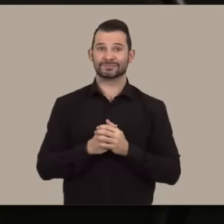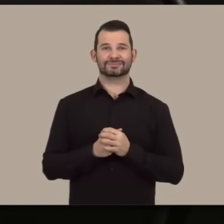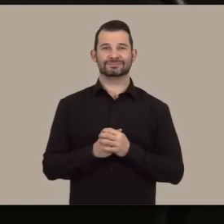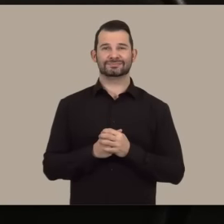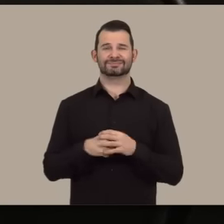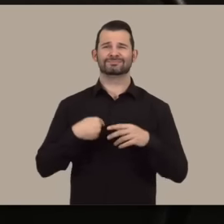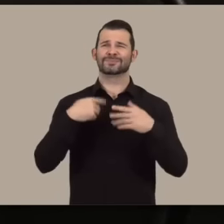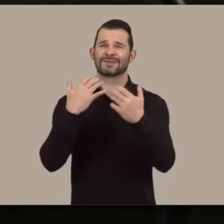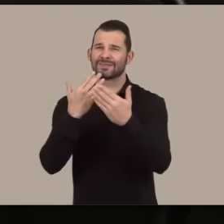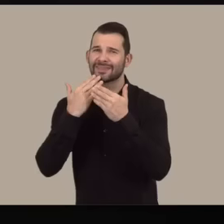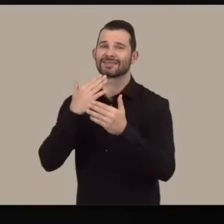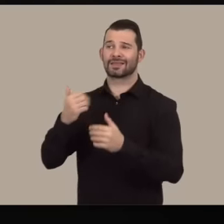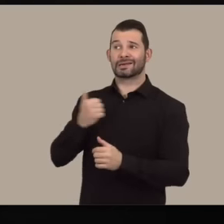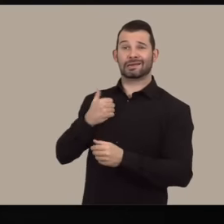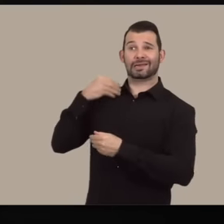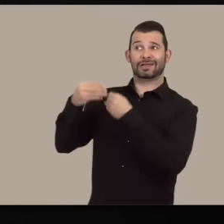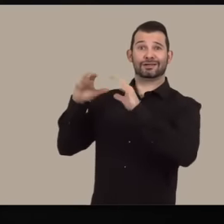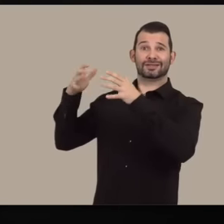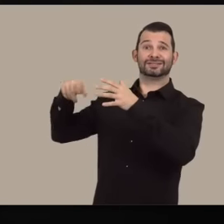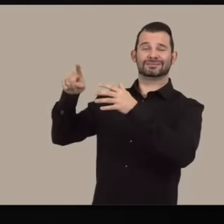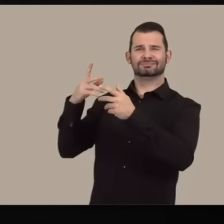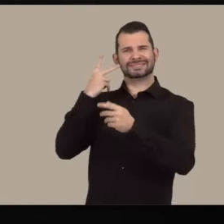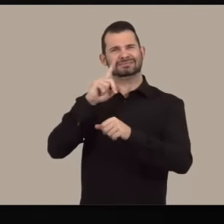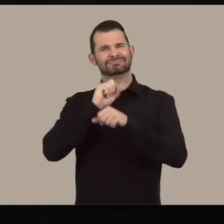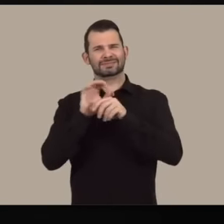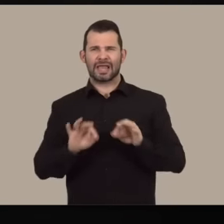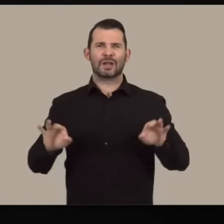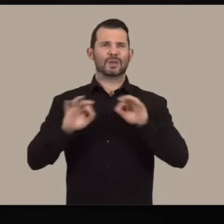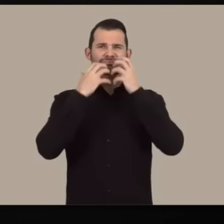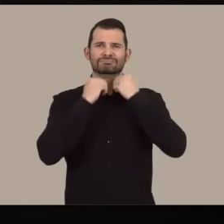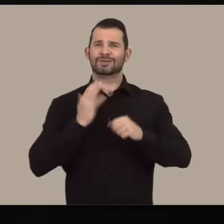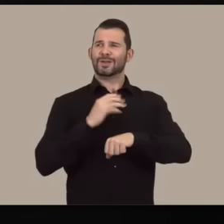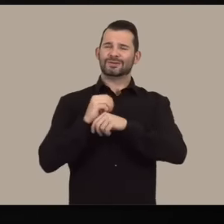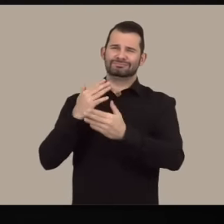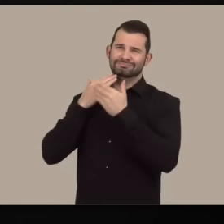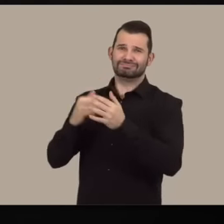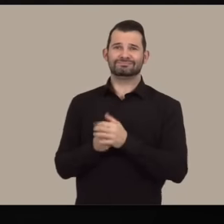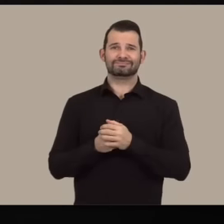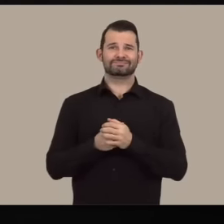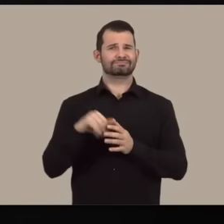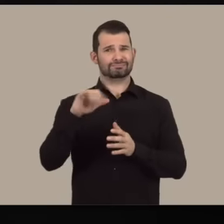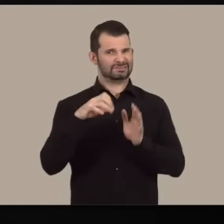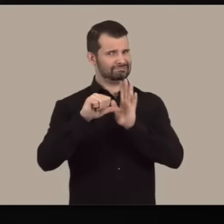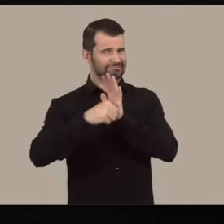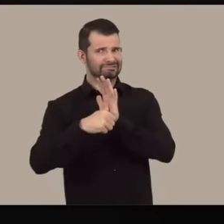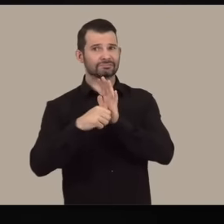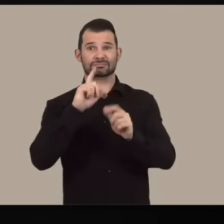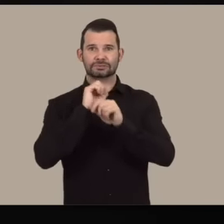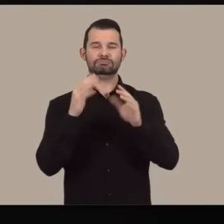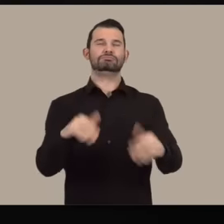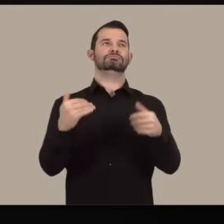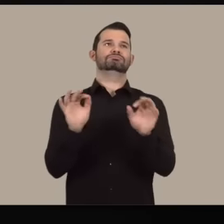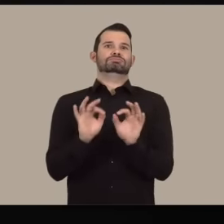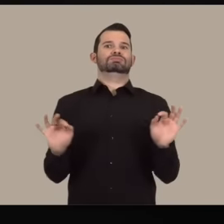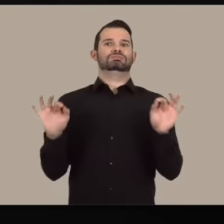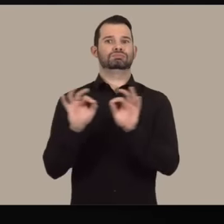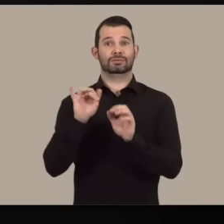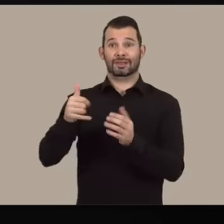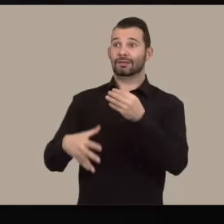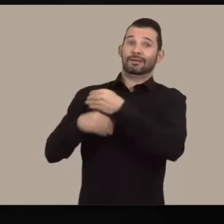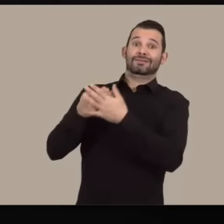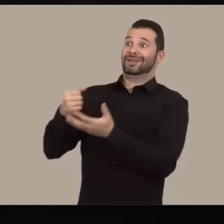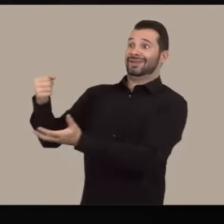for the next 2 years. I want to thank Canadian Heritage for seeing the value of our work. But I want to